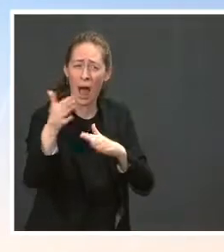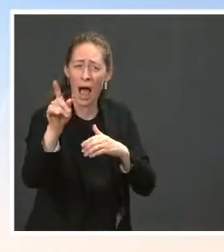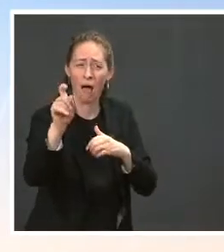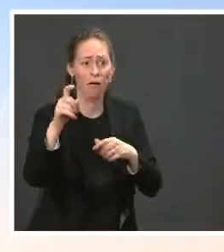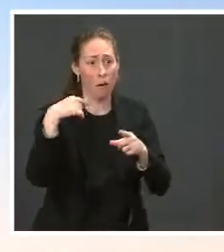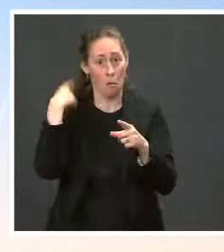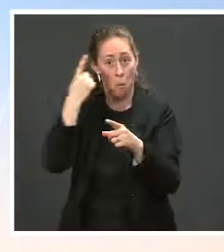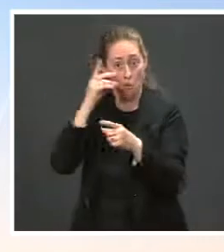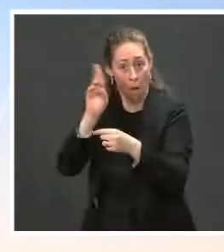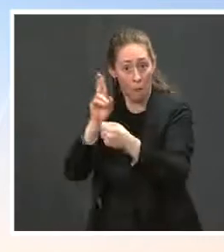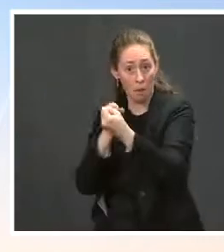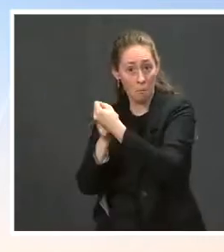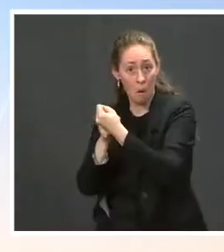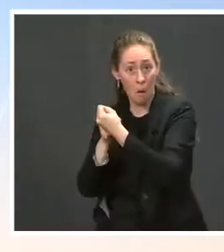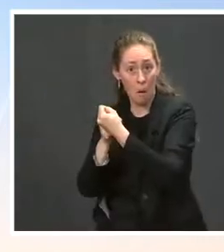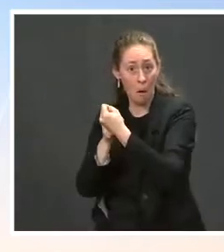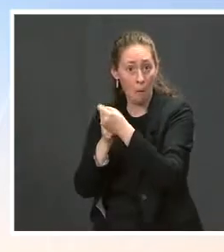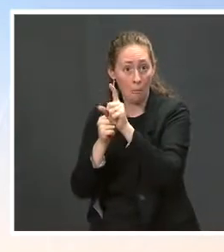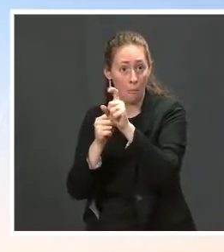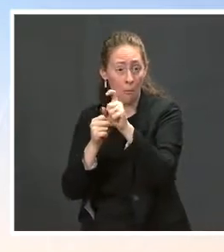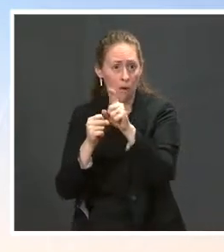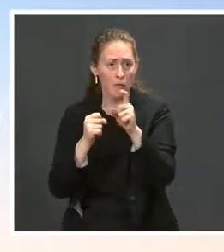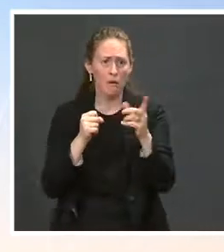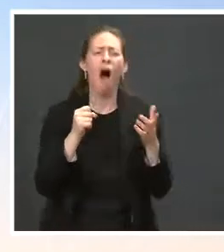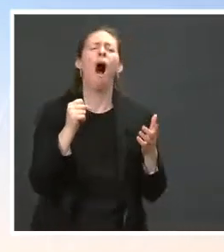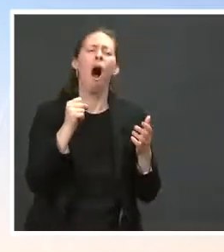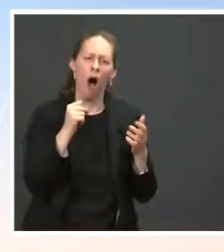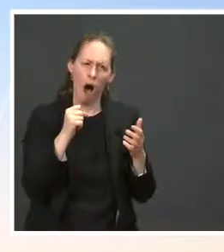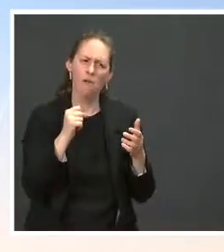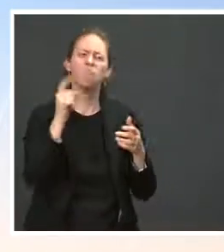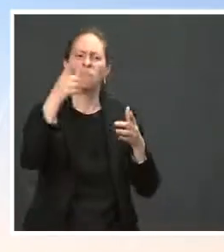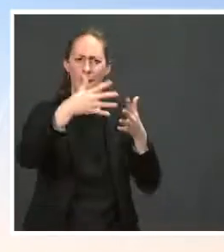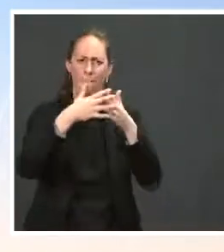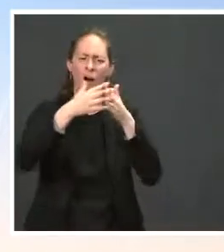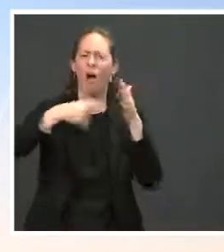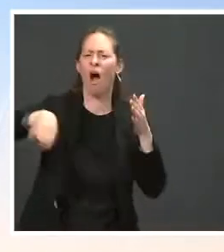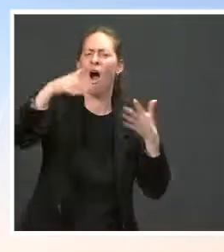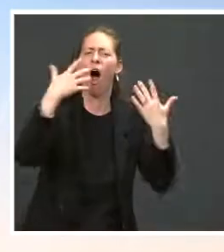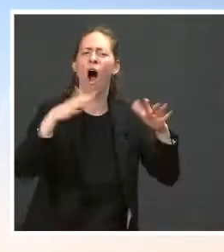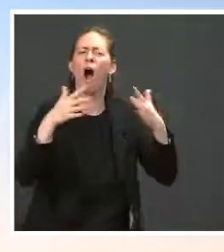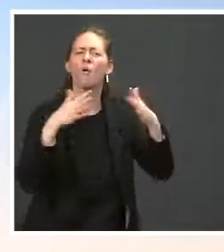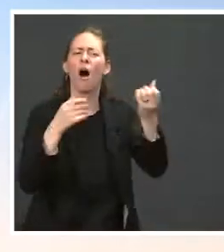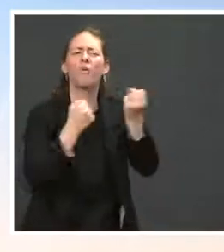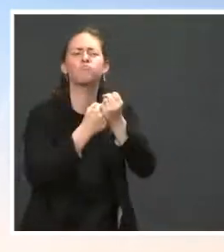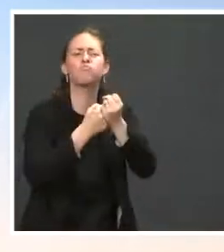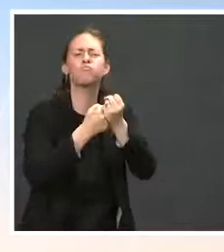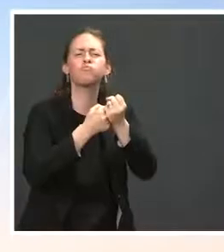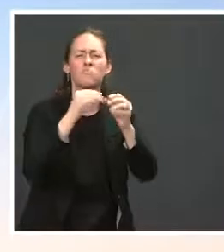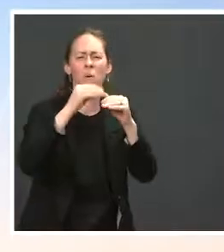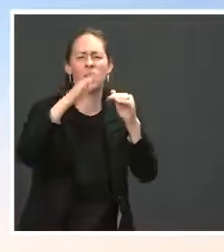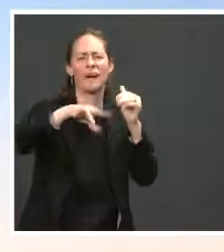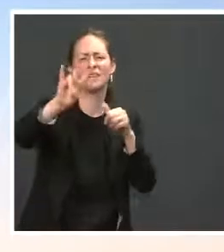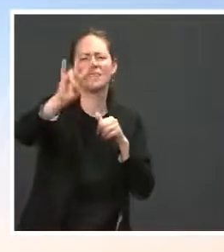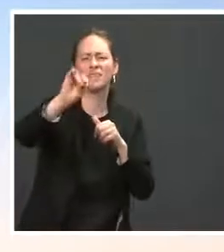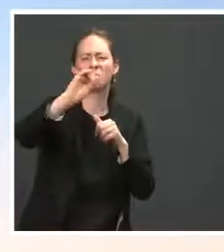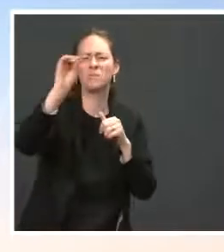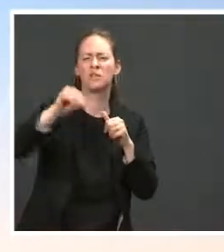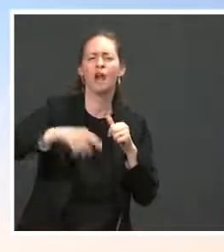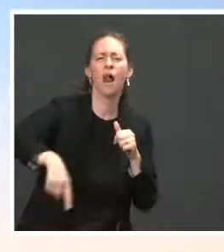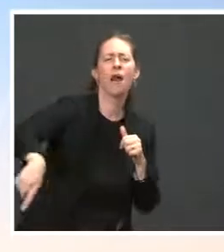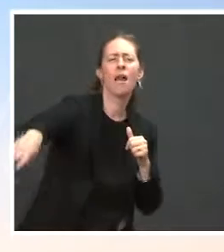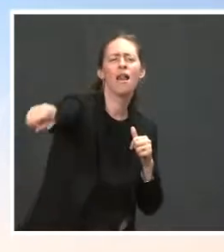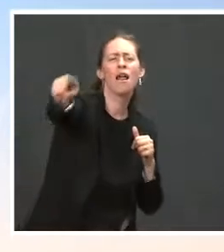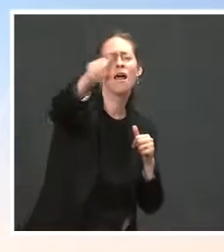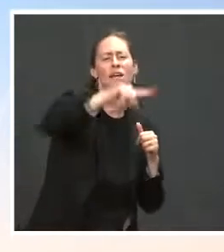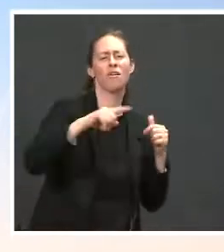but he certainly has support from the American people, and about 80% of it's more than 70% of the American people. I will say, Kristen, that look, the president